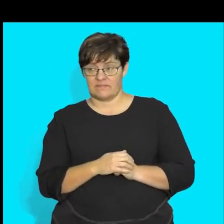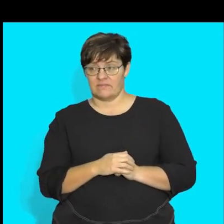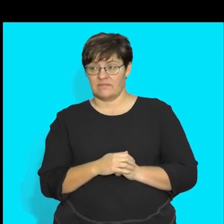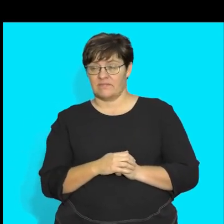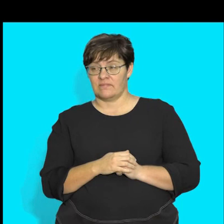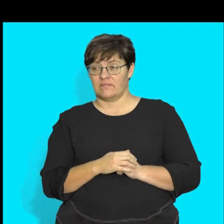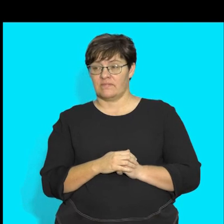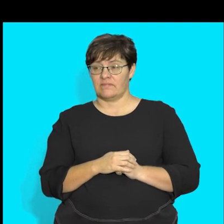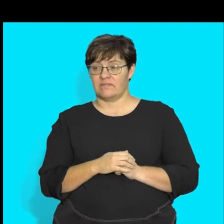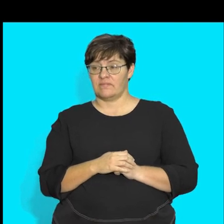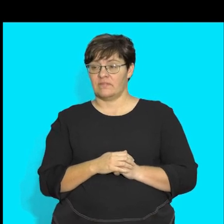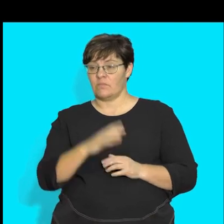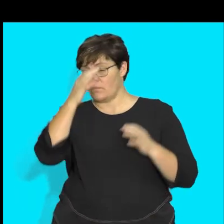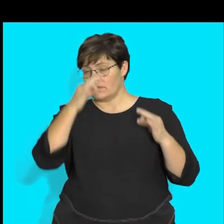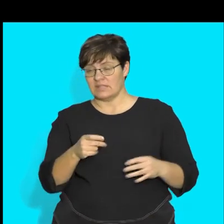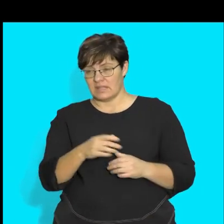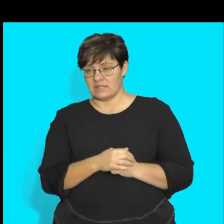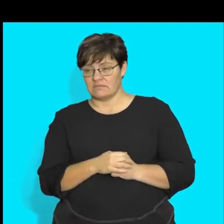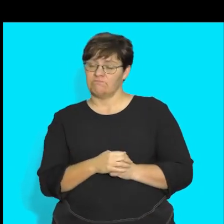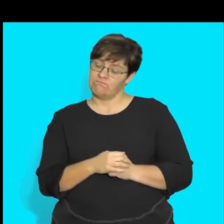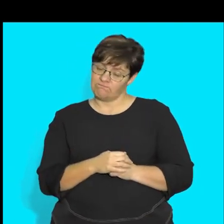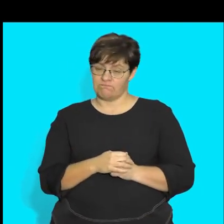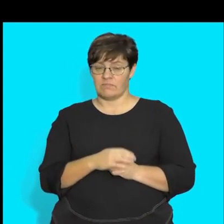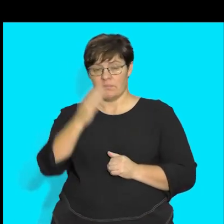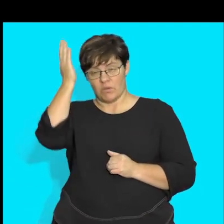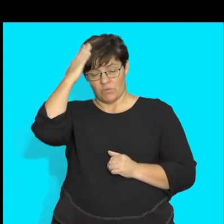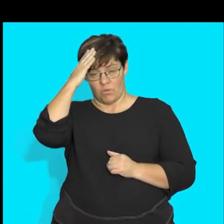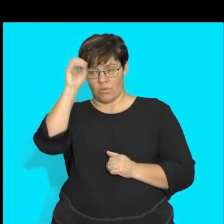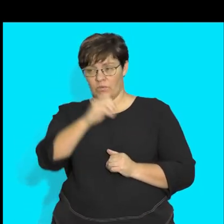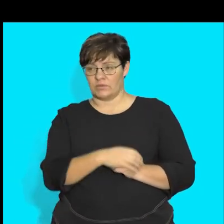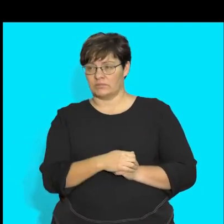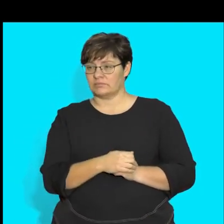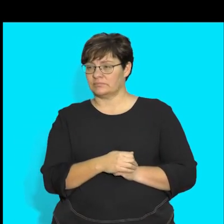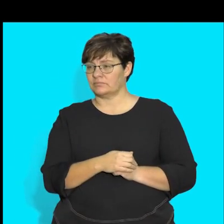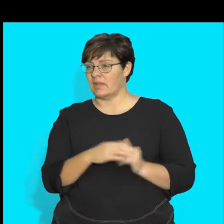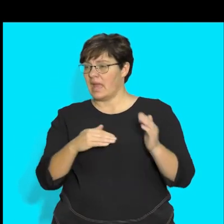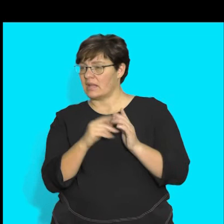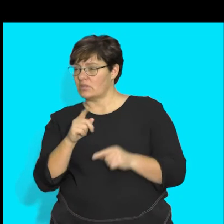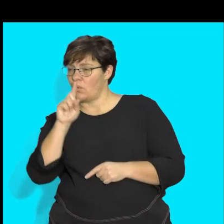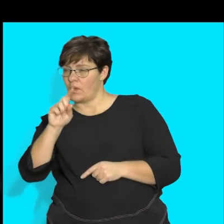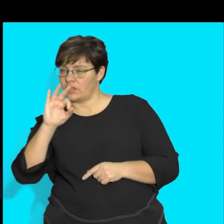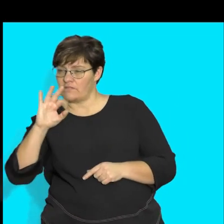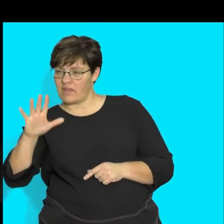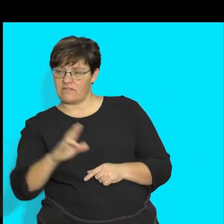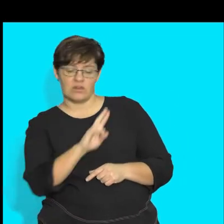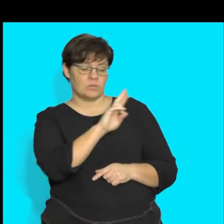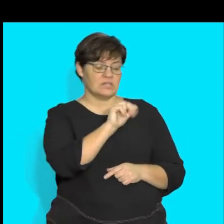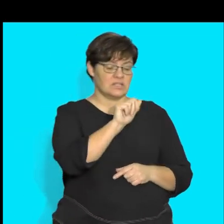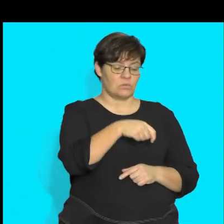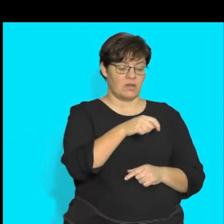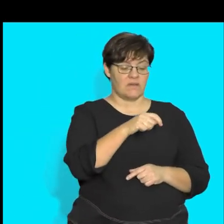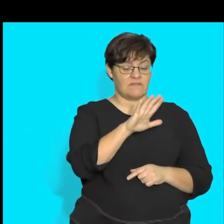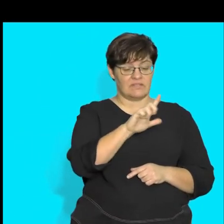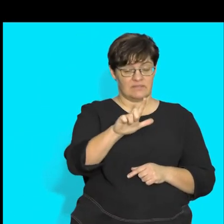26,57. And what did we decide? Is that if I know, and let me write my two angles in there, 135